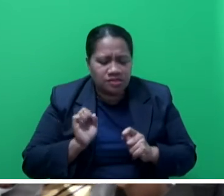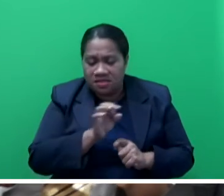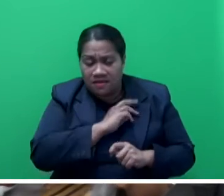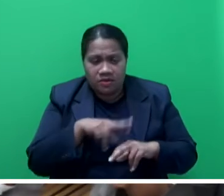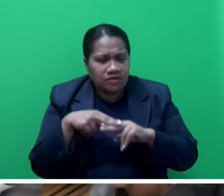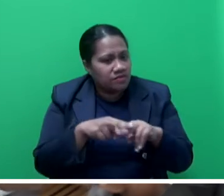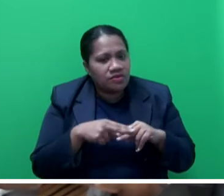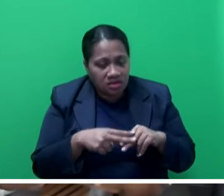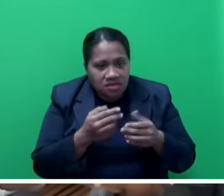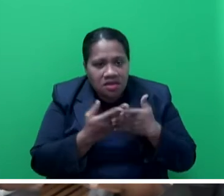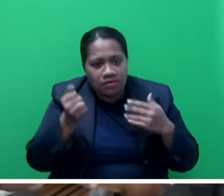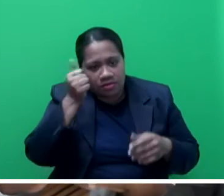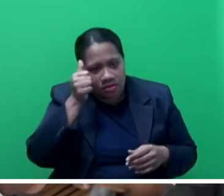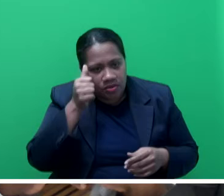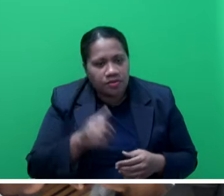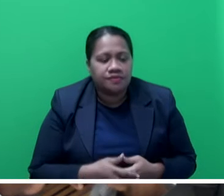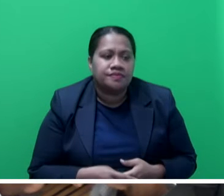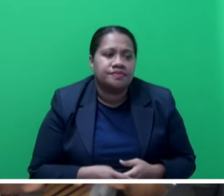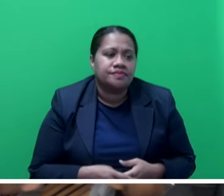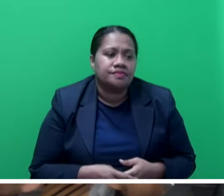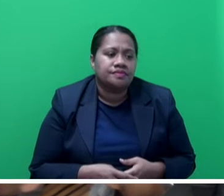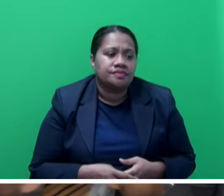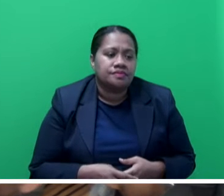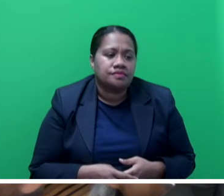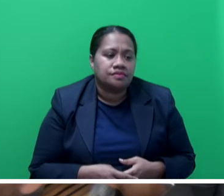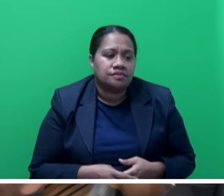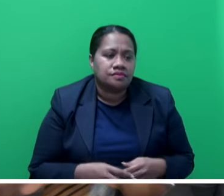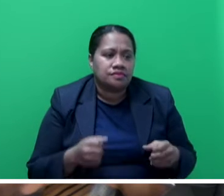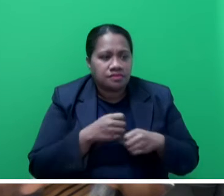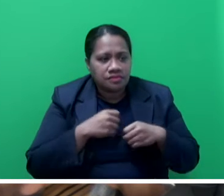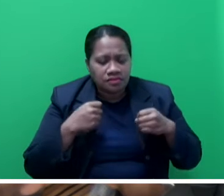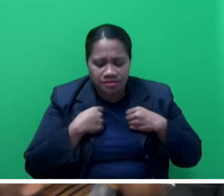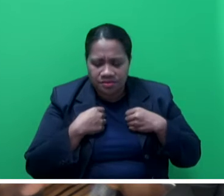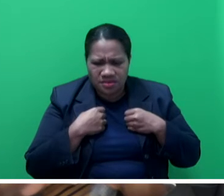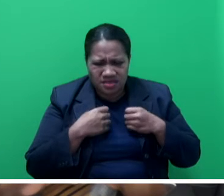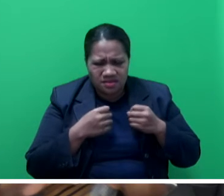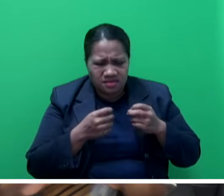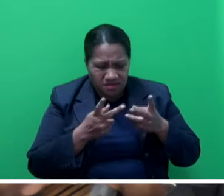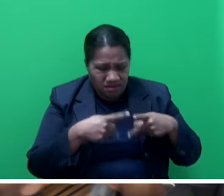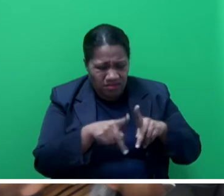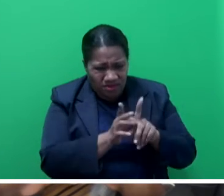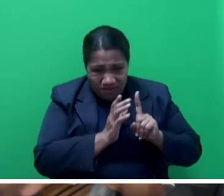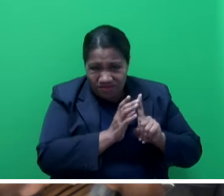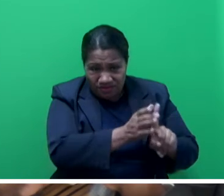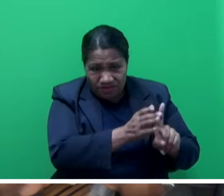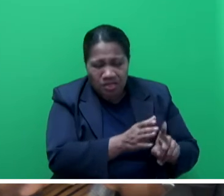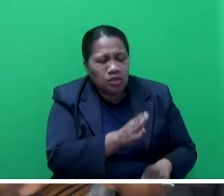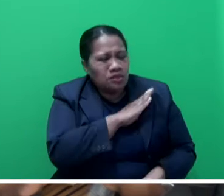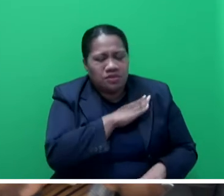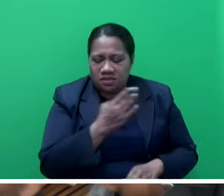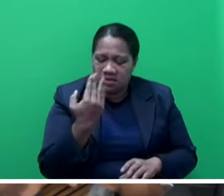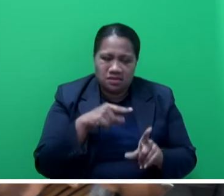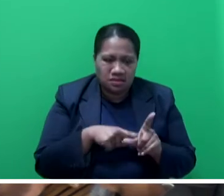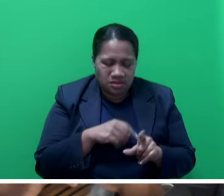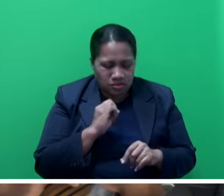of COVID-19. Our quarantine facilities were busy from last year, And we've identified key isolation centers and